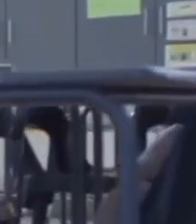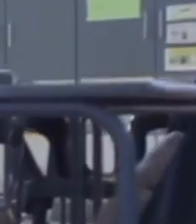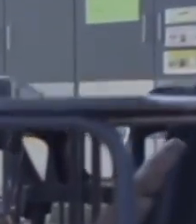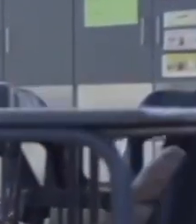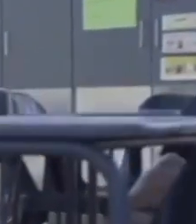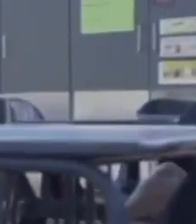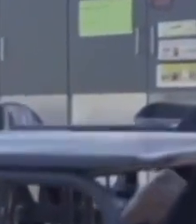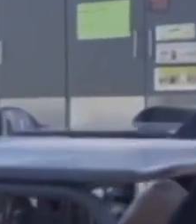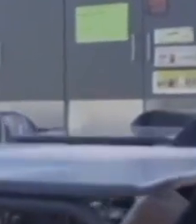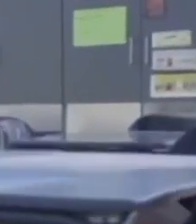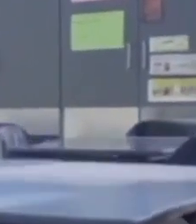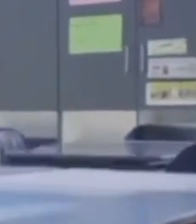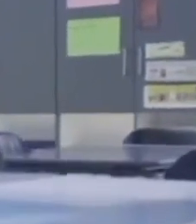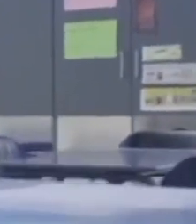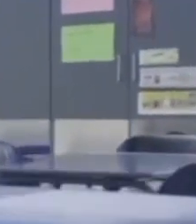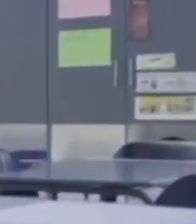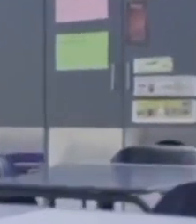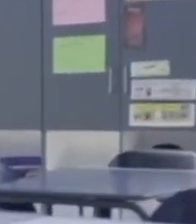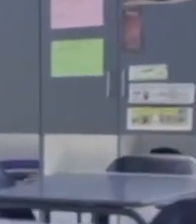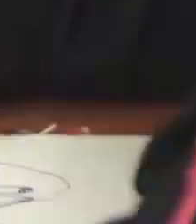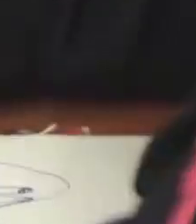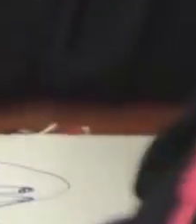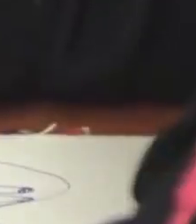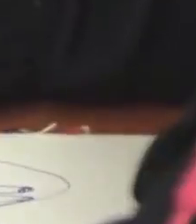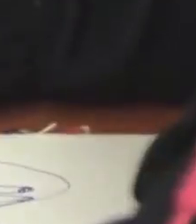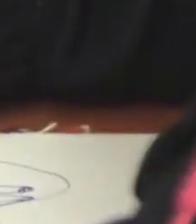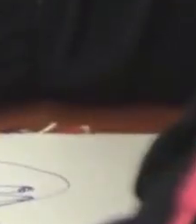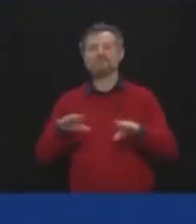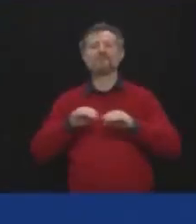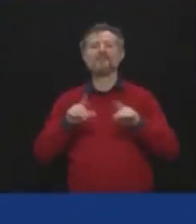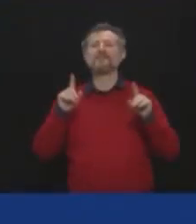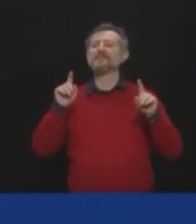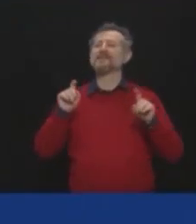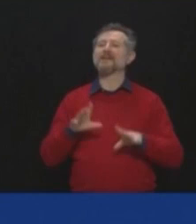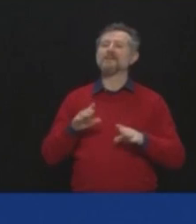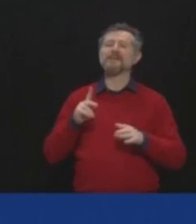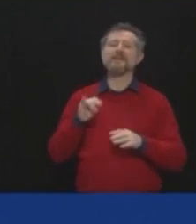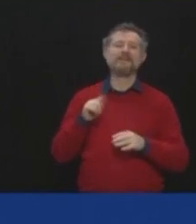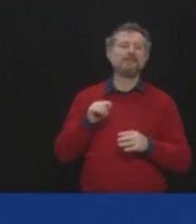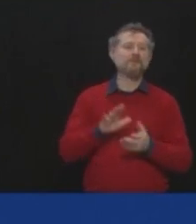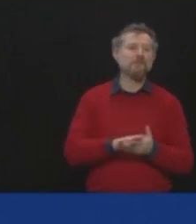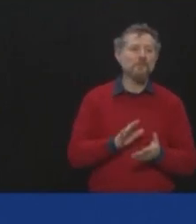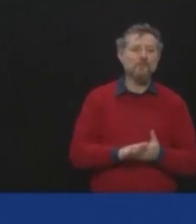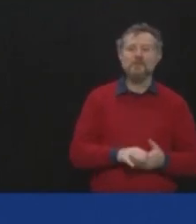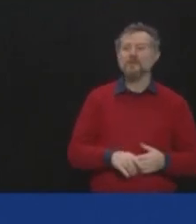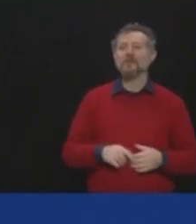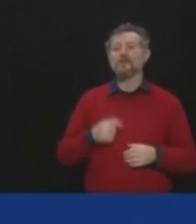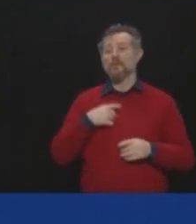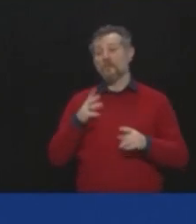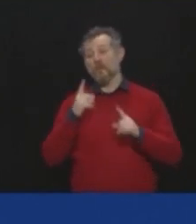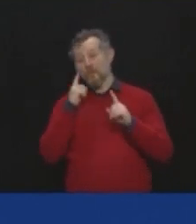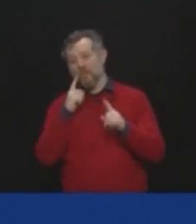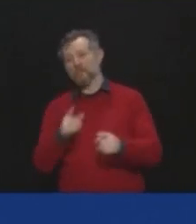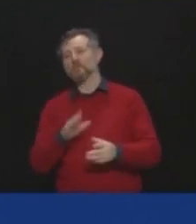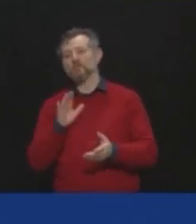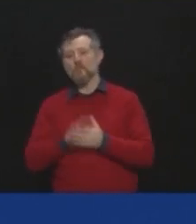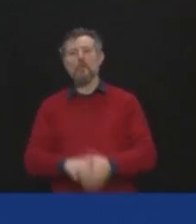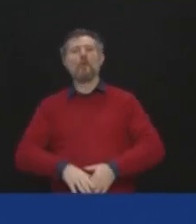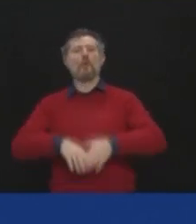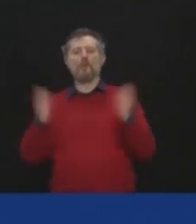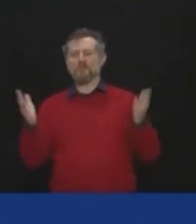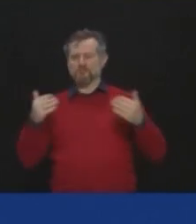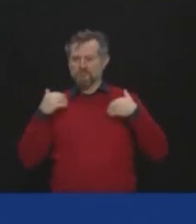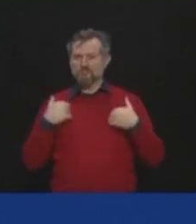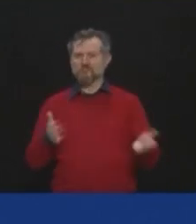do what needs to be done to keep students learning in person, period. We are keeping our schools open. Let me repeat